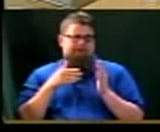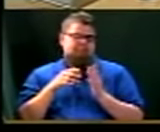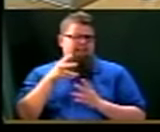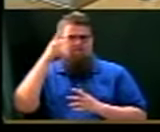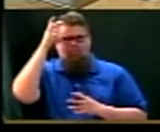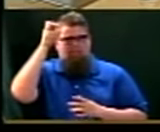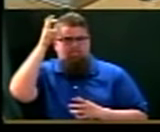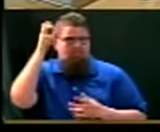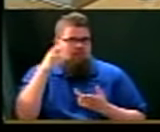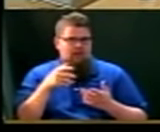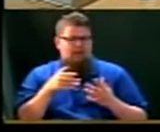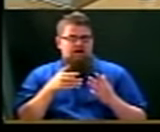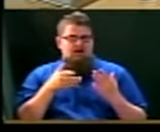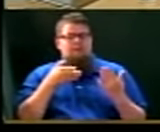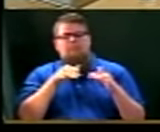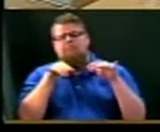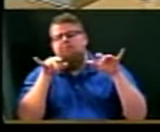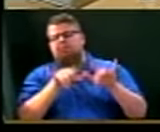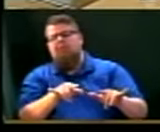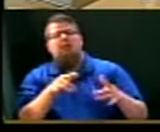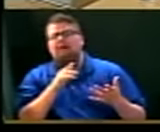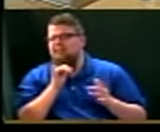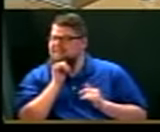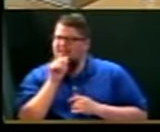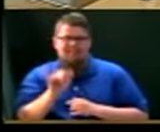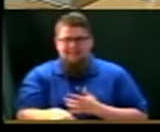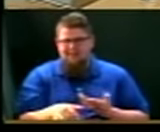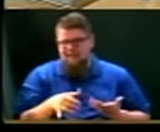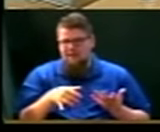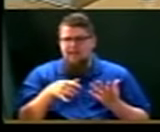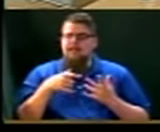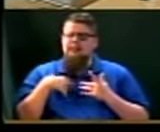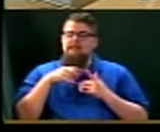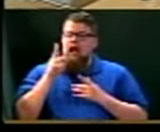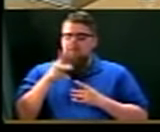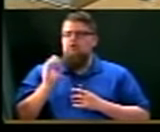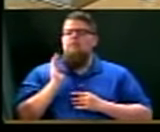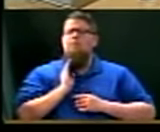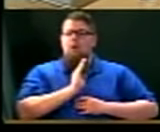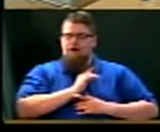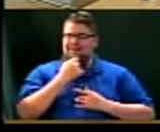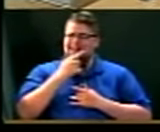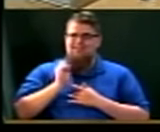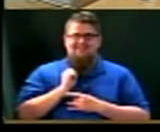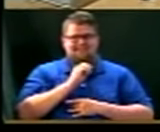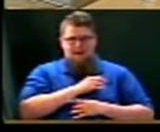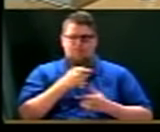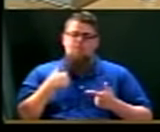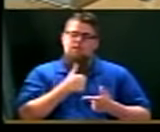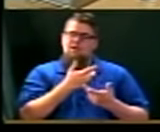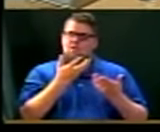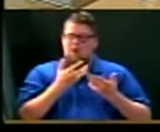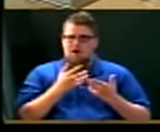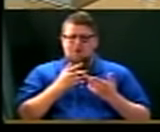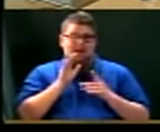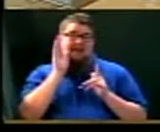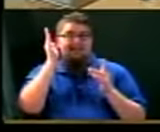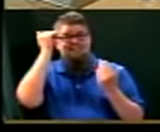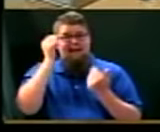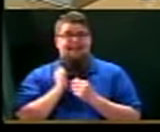like what's being measured, it's up to the board to tell the staff what we want measured. We can't just expect staff